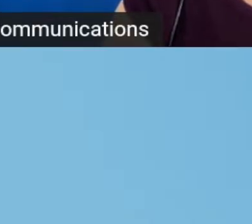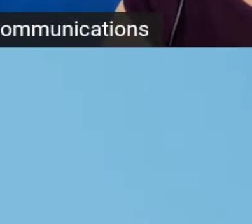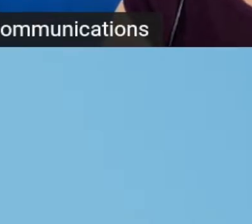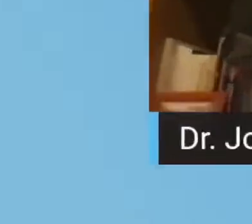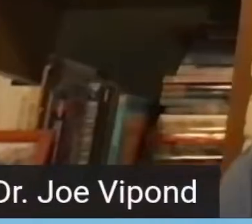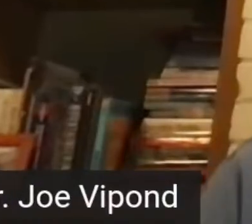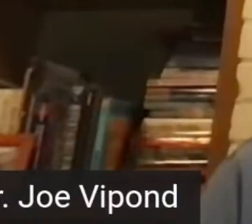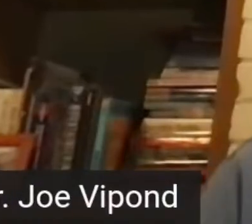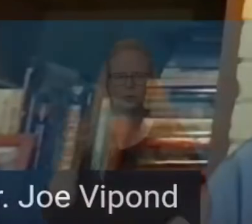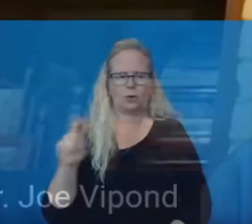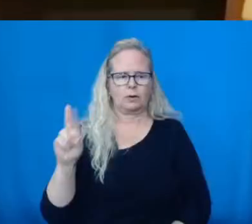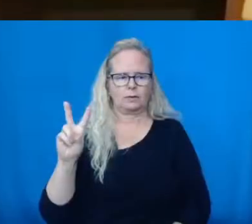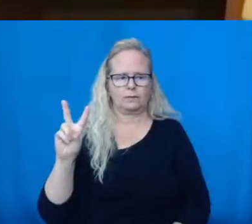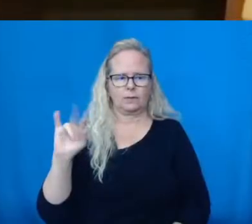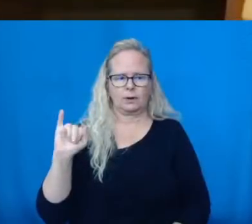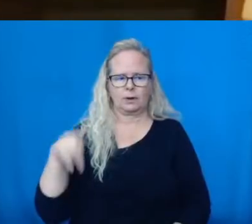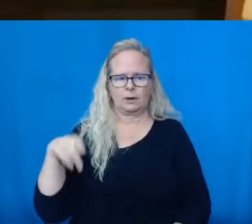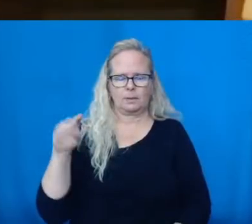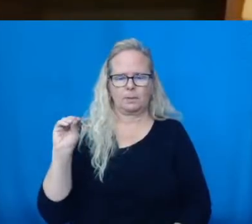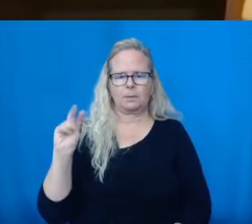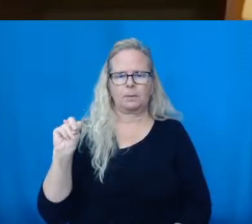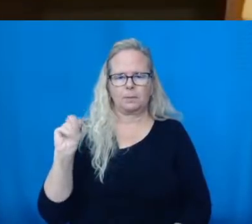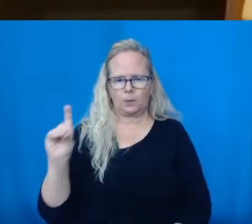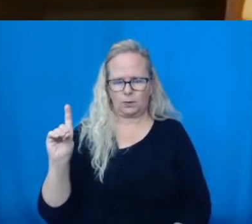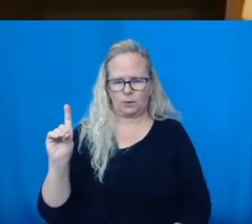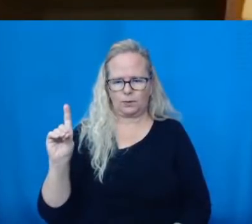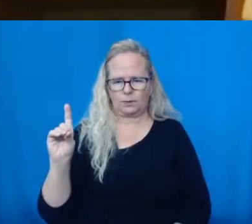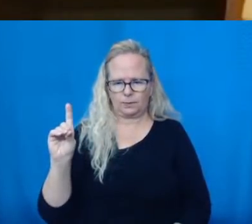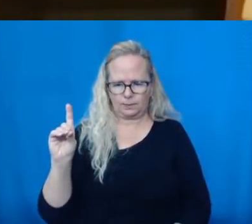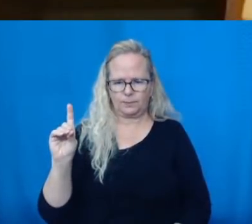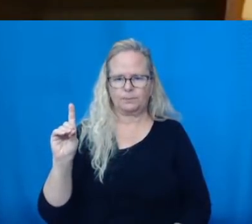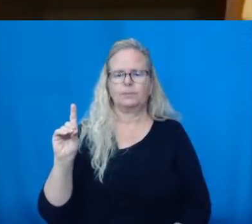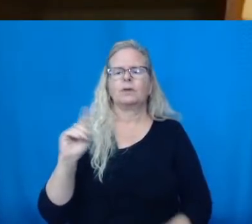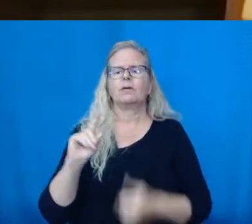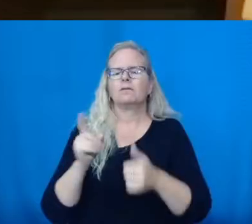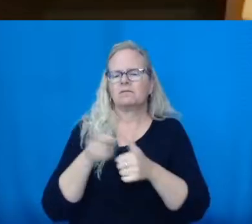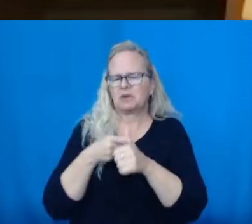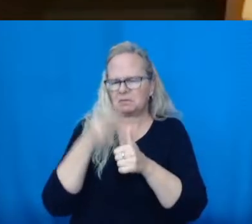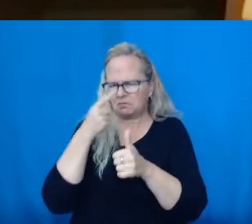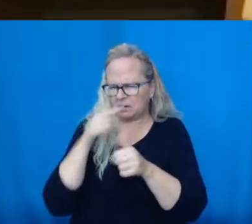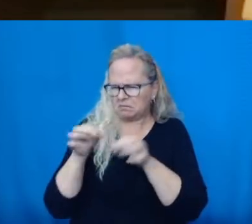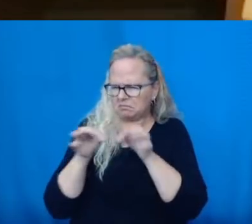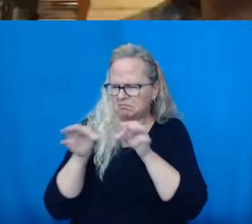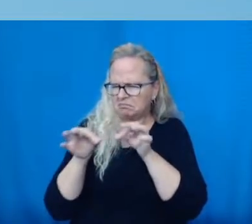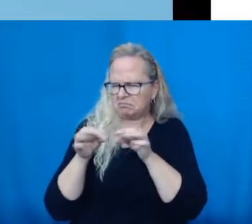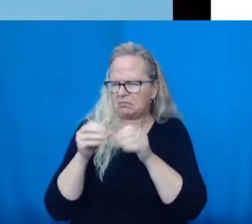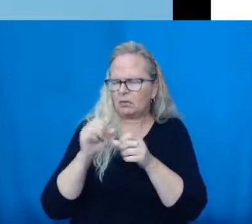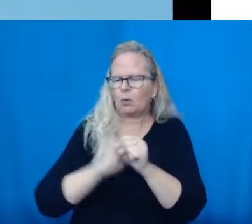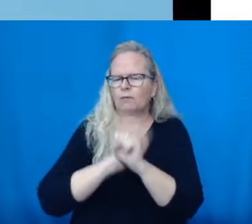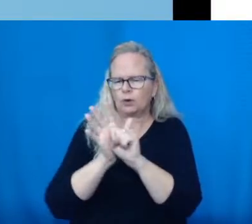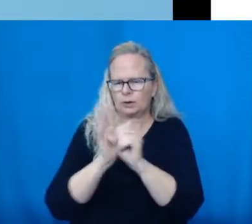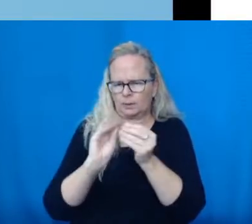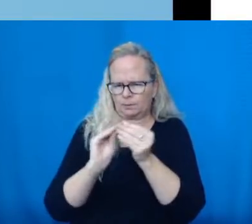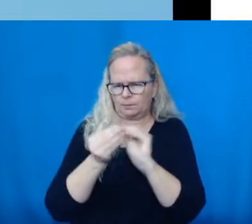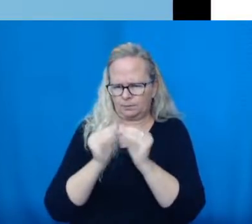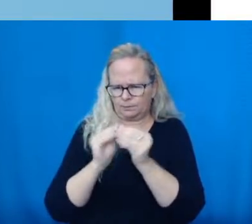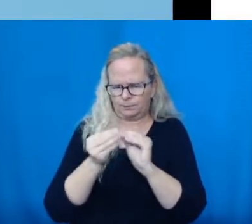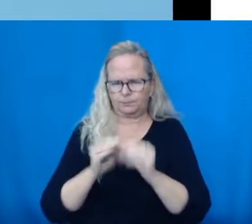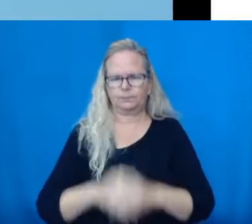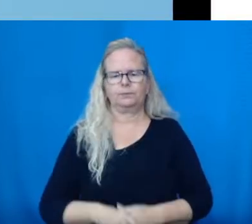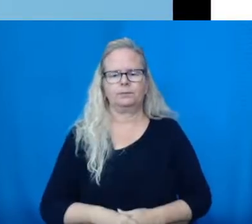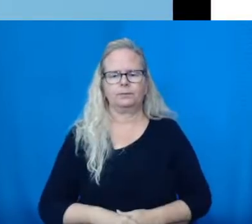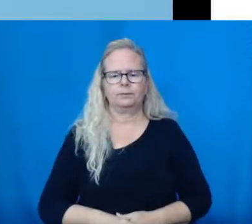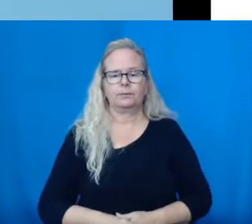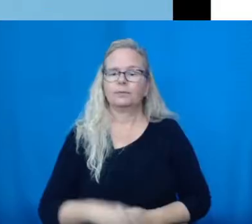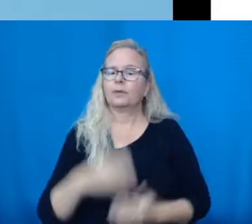for Alberta. Thanks, everybody. And you can just throw the slides up here. We're going to try and do this really quick because I'm really excited about